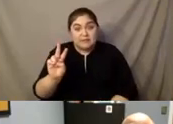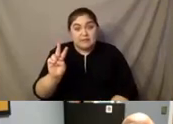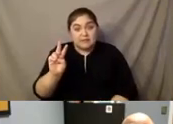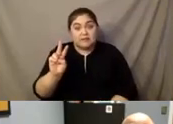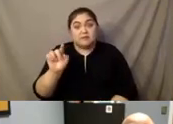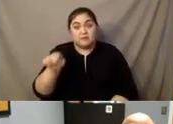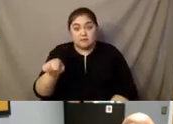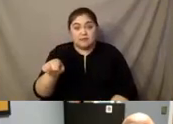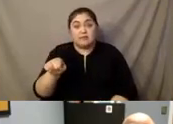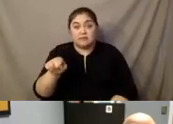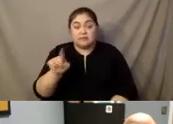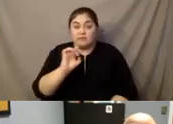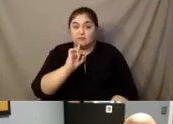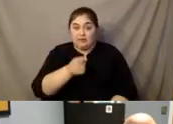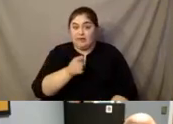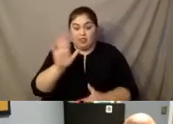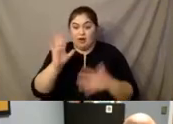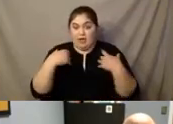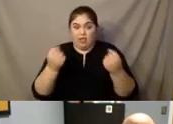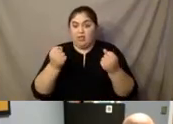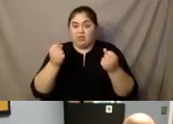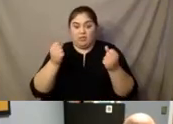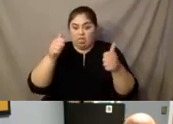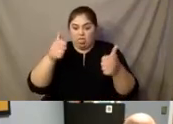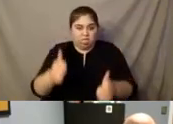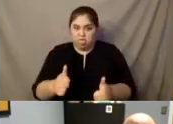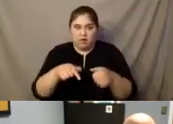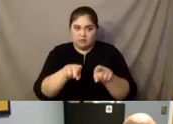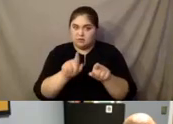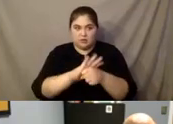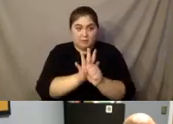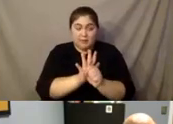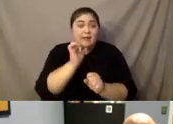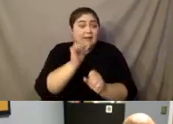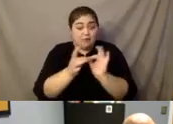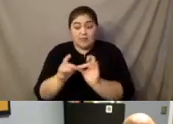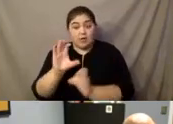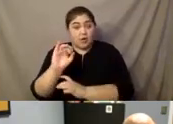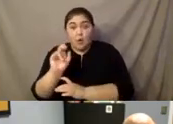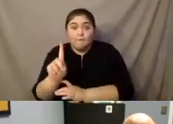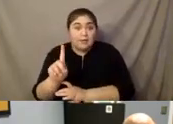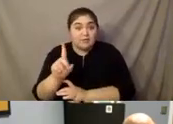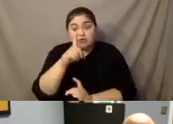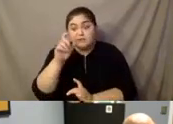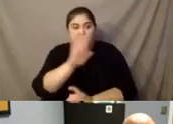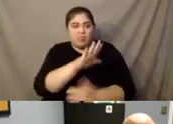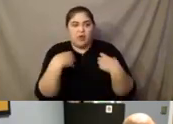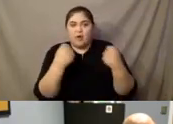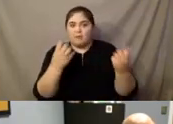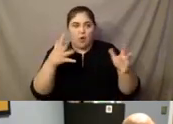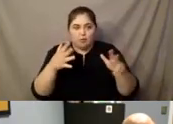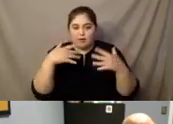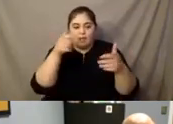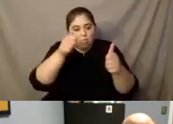taken significant turn for the worse during the pandemic, and not necessarily related to COVID, just because their health was deteriorating.